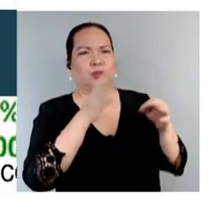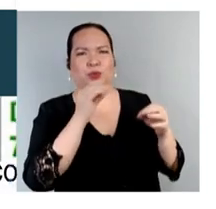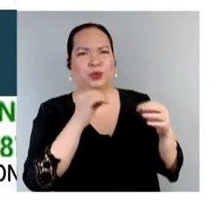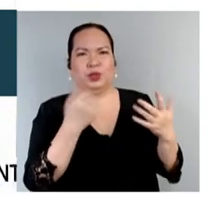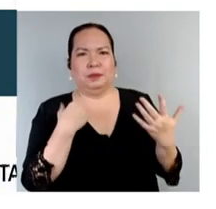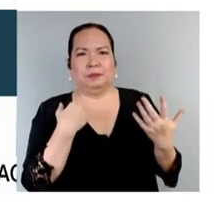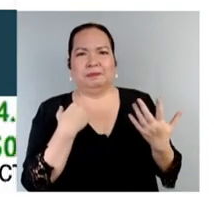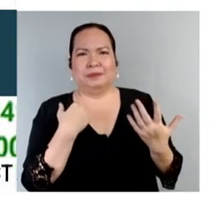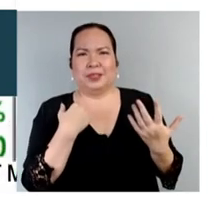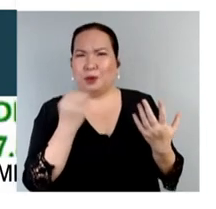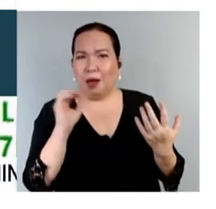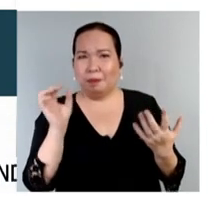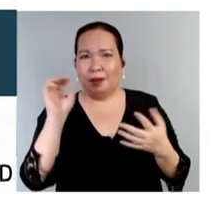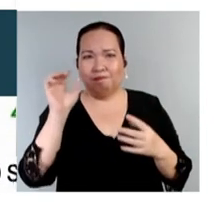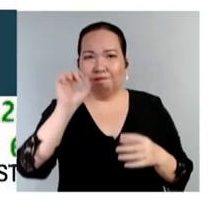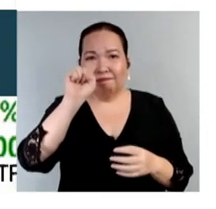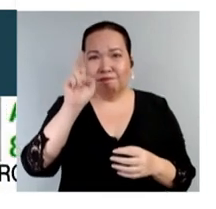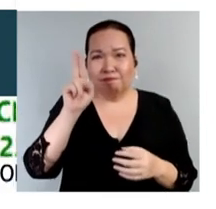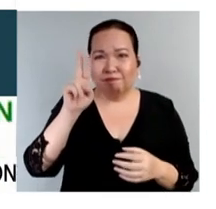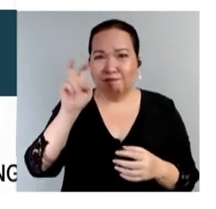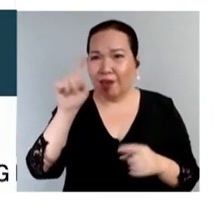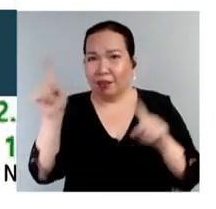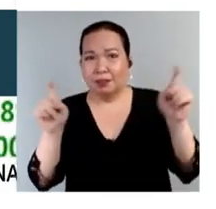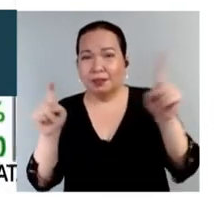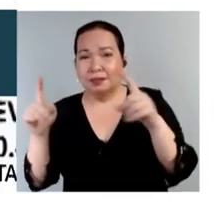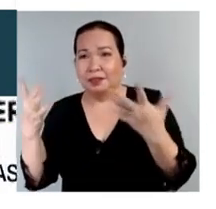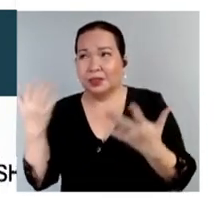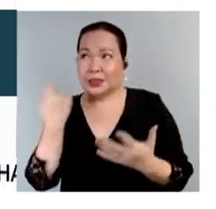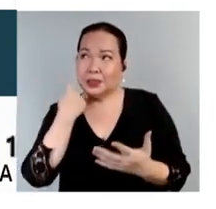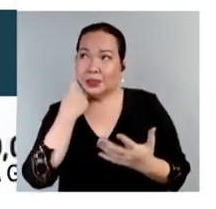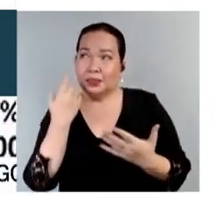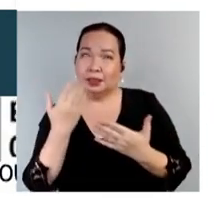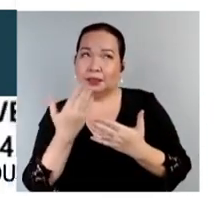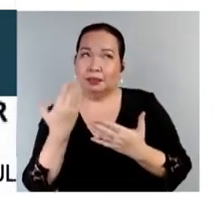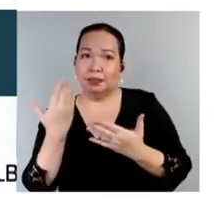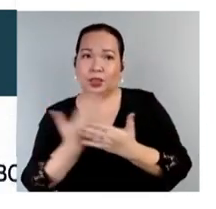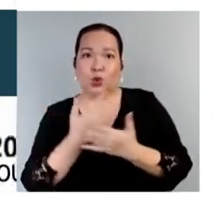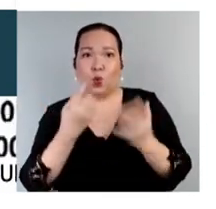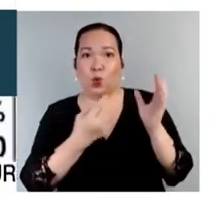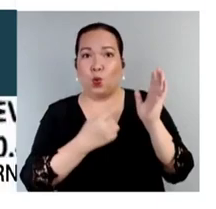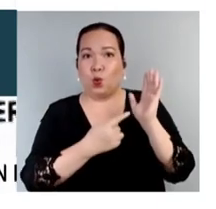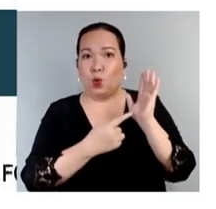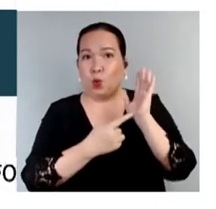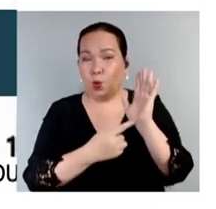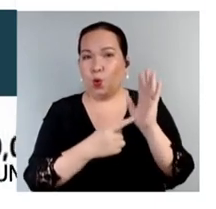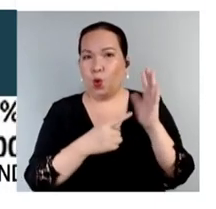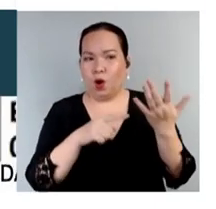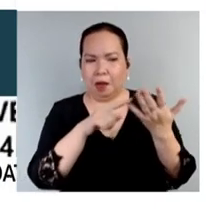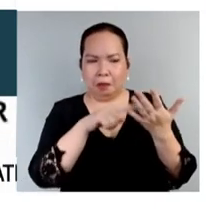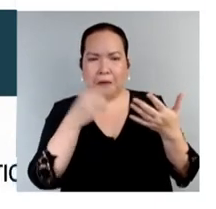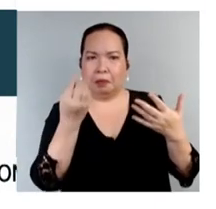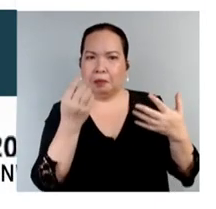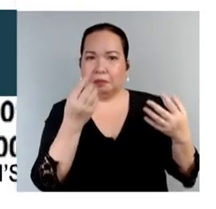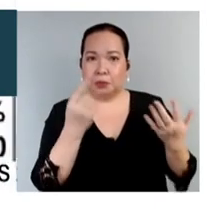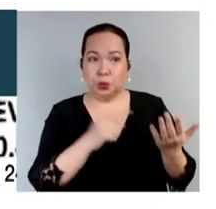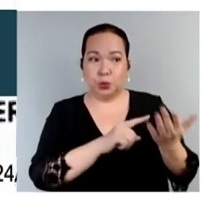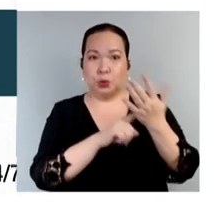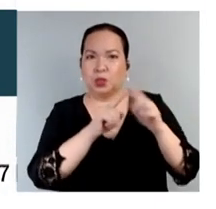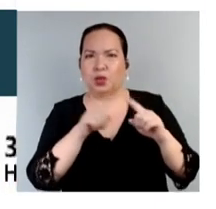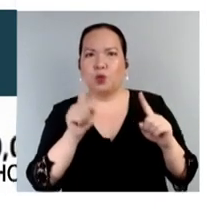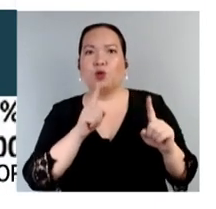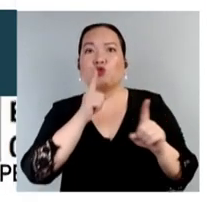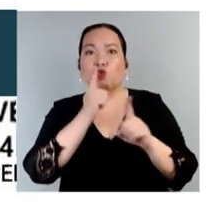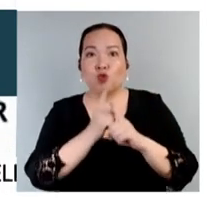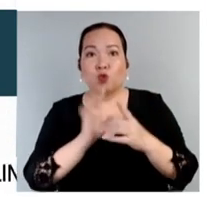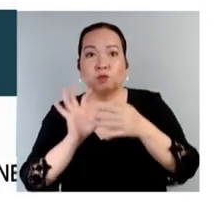in the survey that was just recently released, would already reflect how it's going to be in 2022. And in the